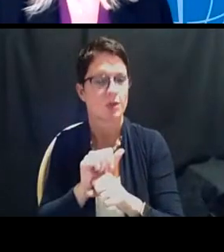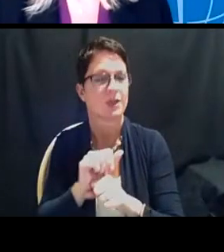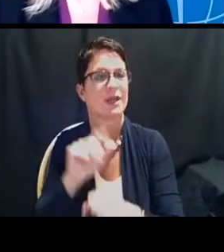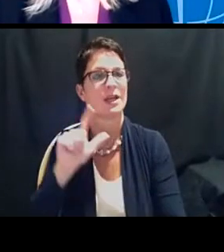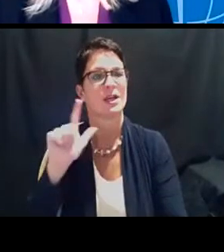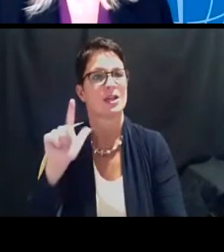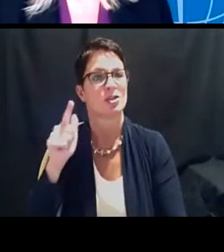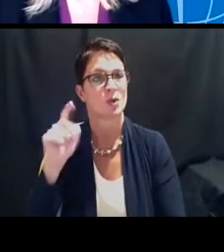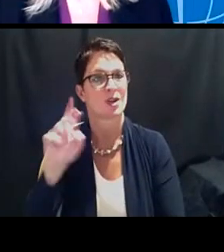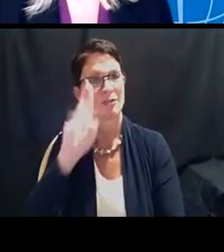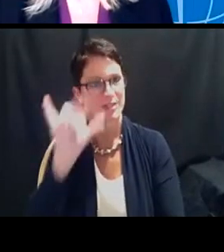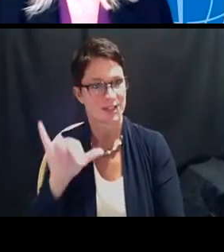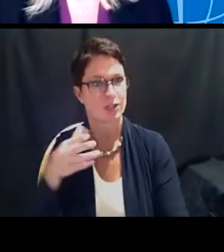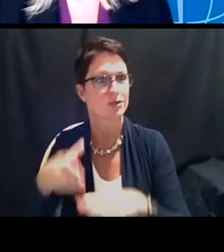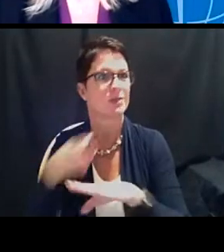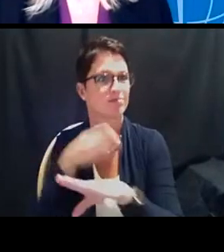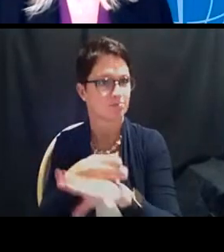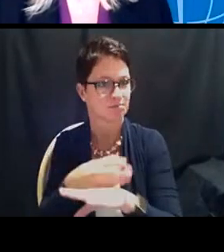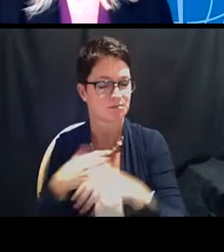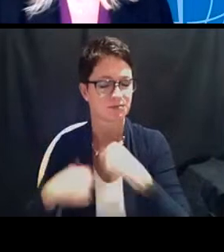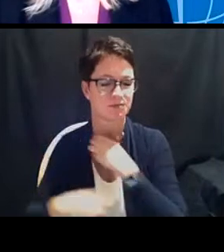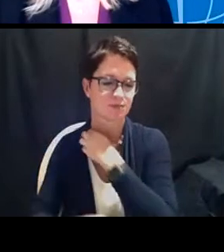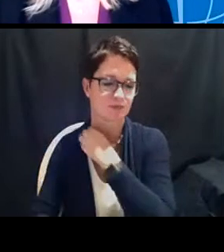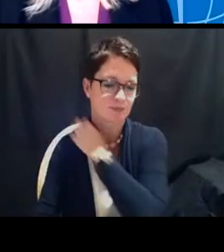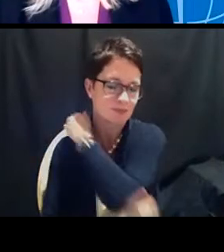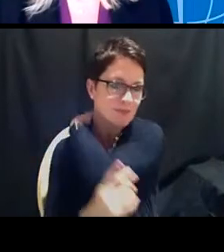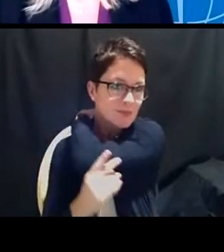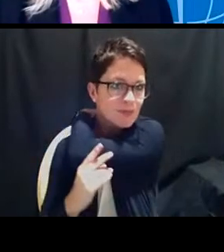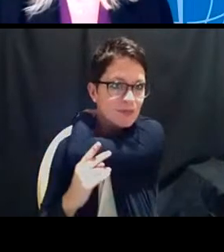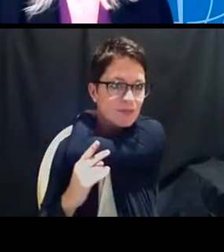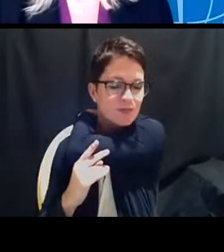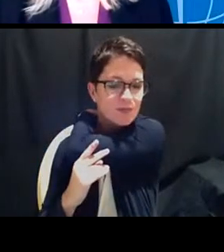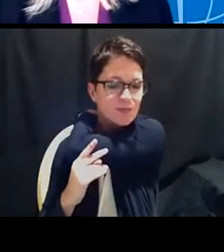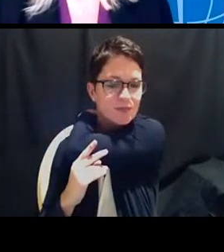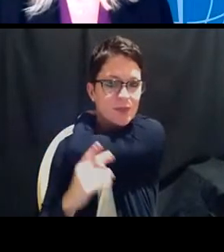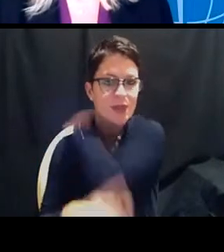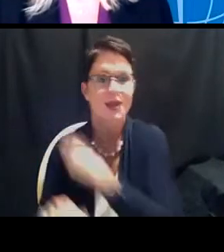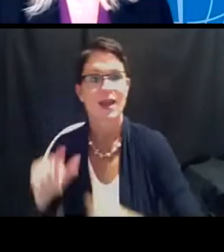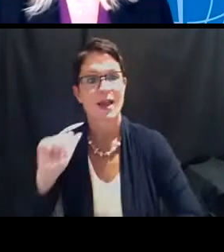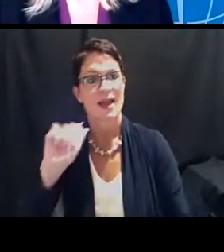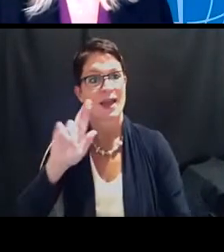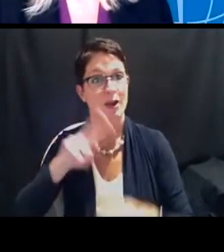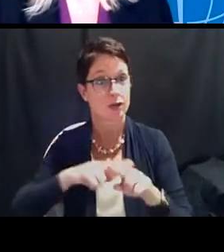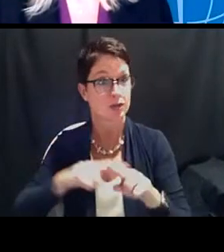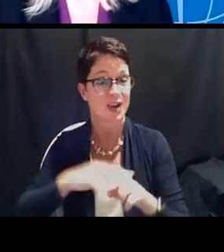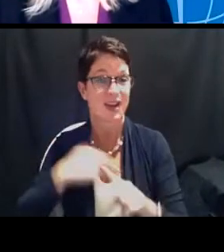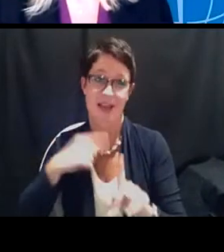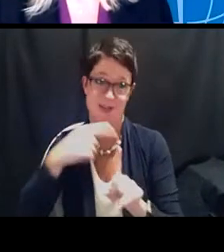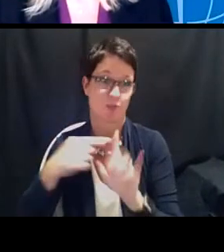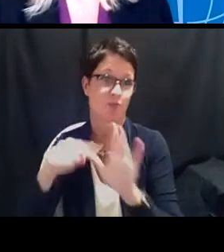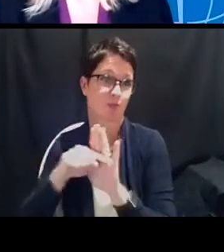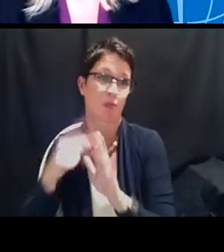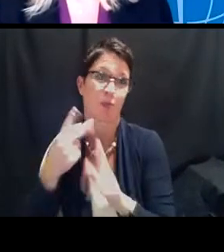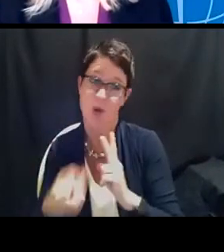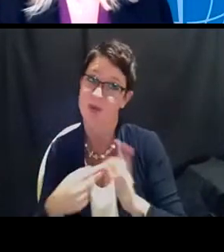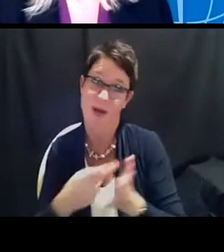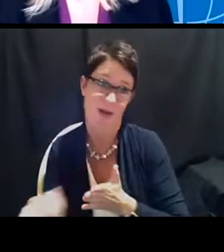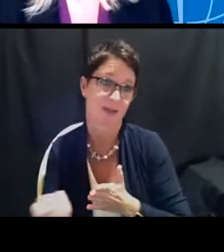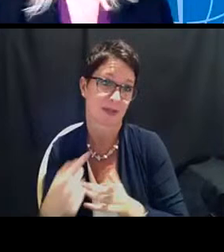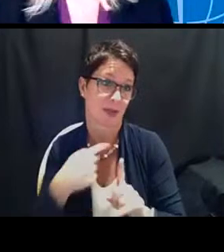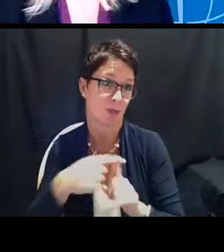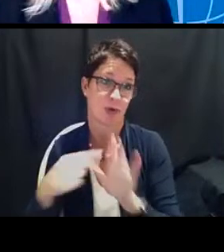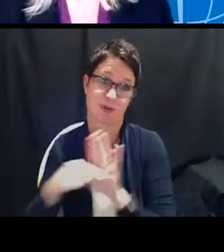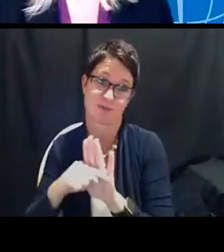21st century. The air train issue has its pros and cons, but right now my concern